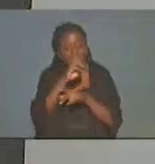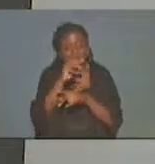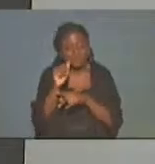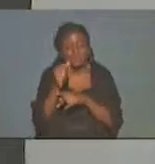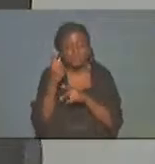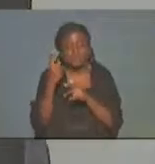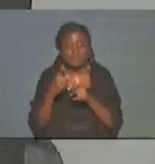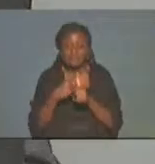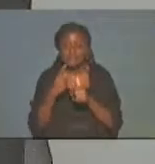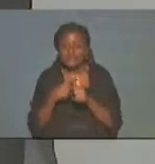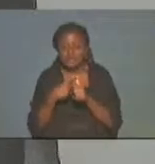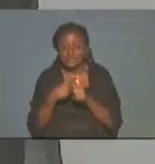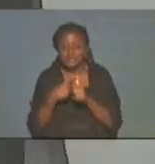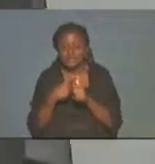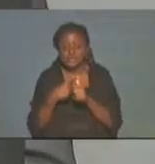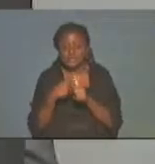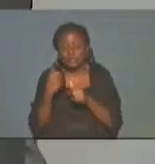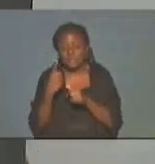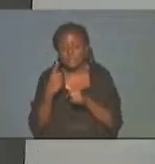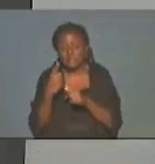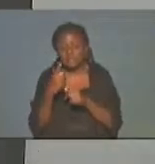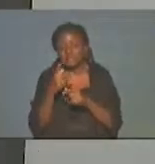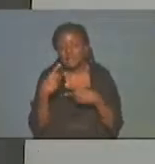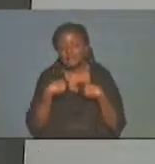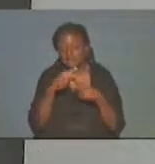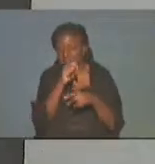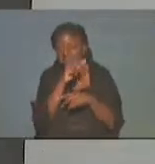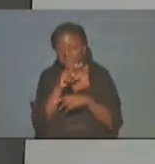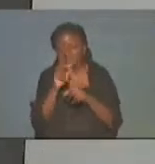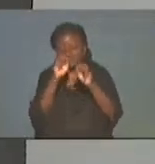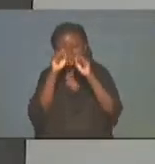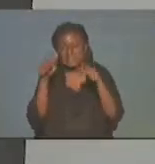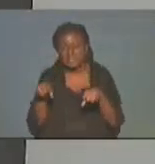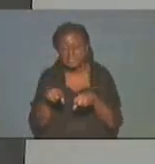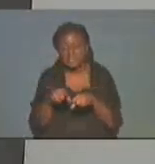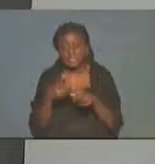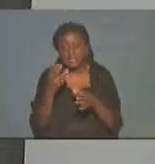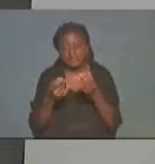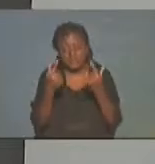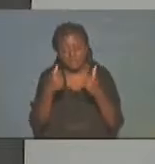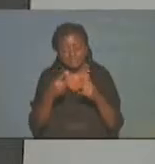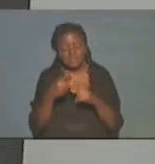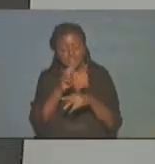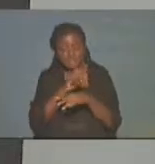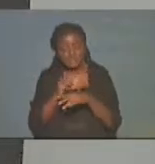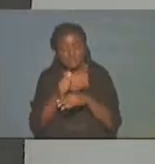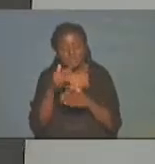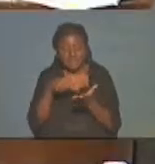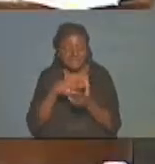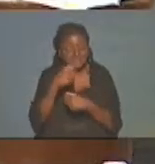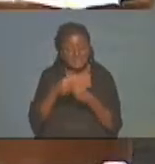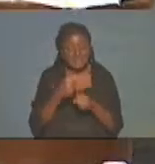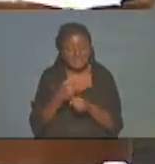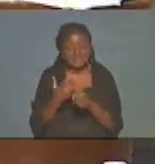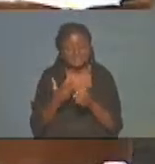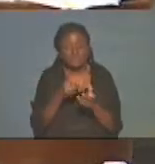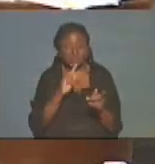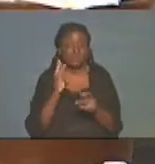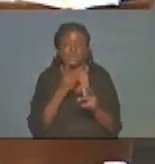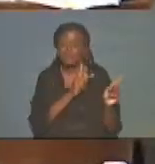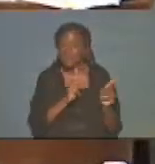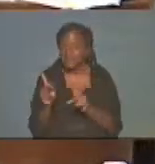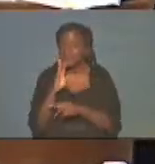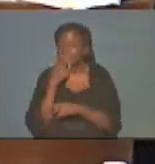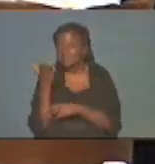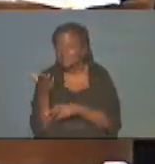the National Family Island Regatta this year. So if you come to Exuma this year, I can't promise you nowhere to stay, but I mean, we plan to be there. Forbes